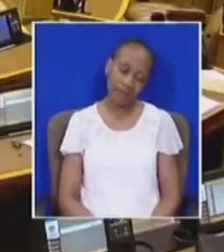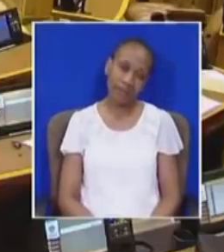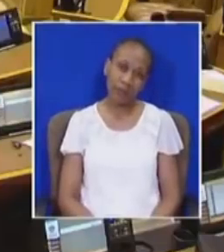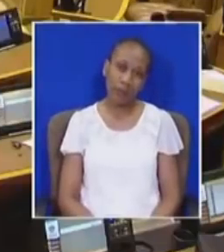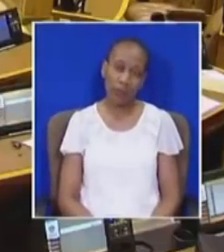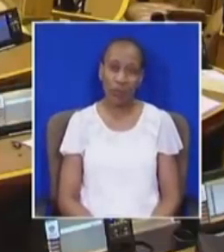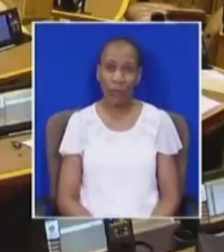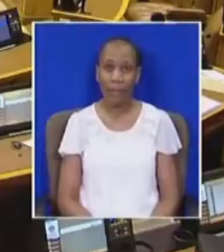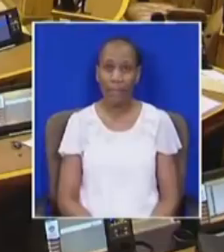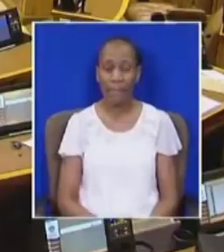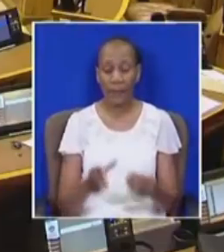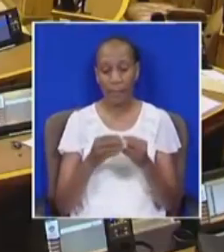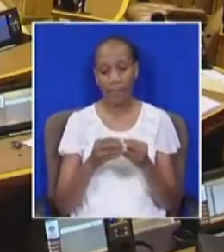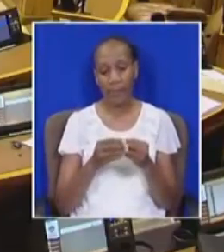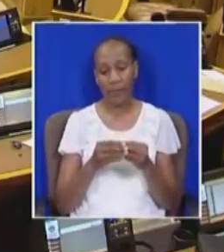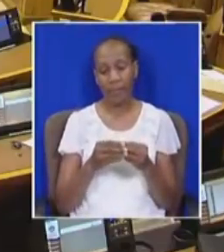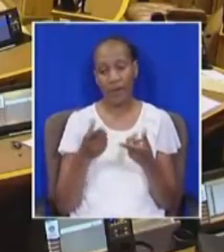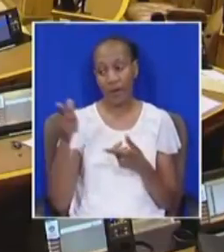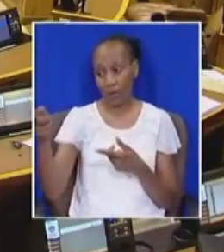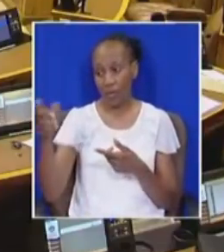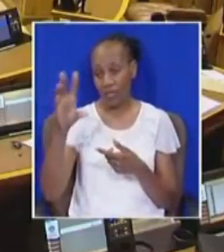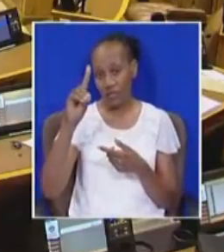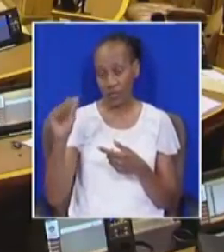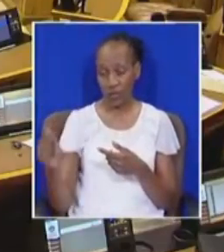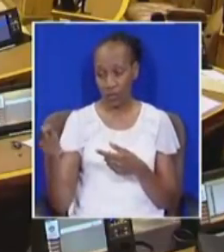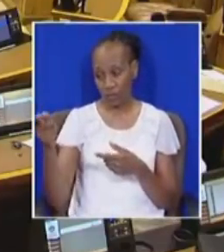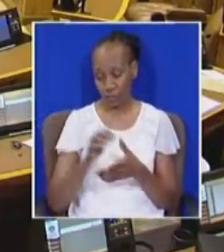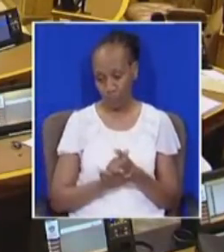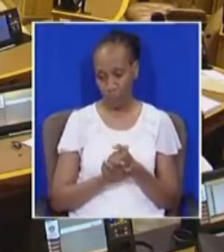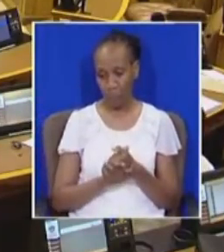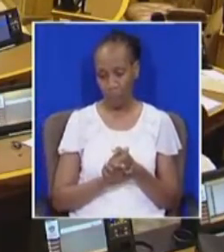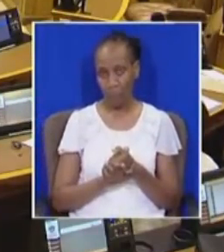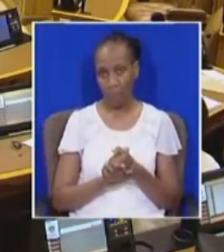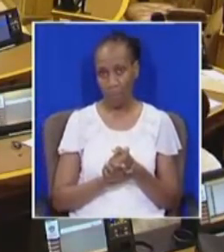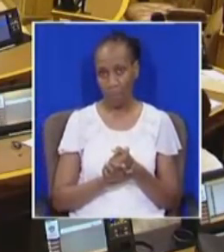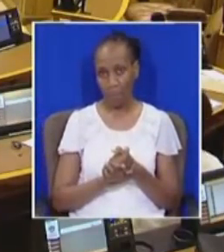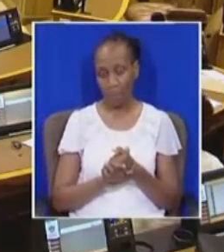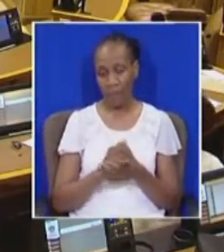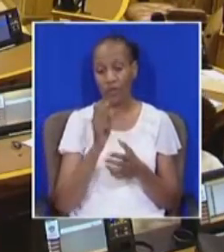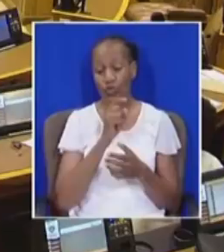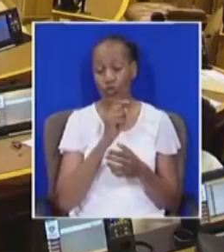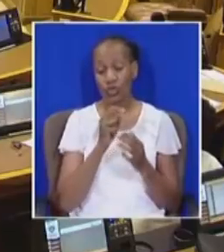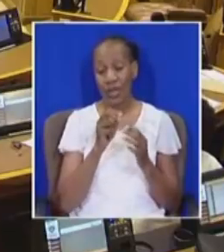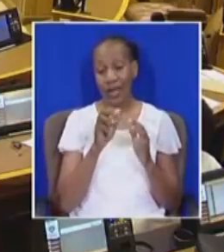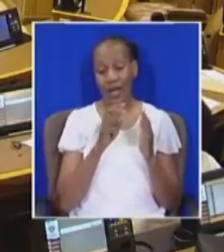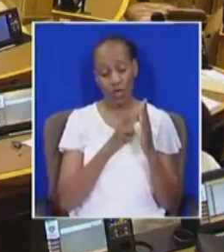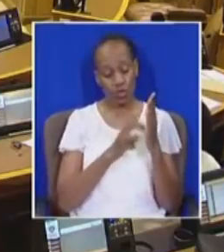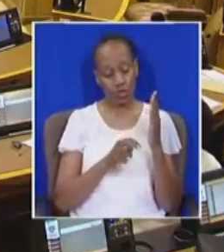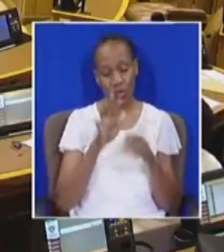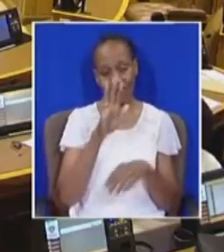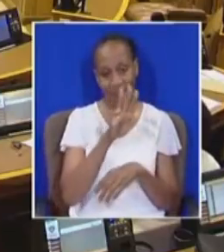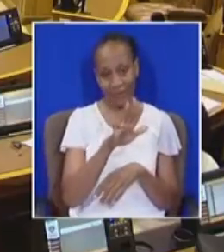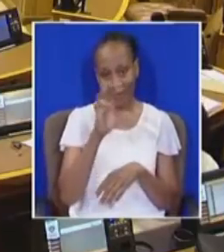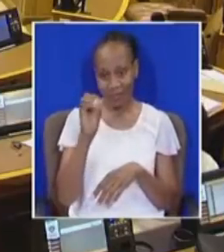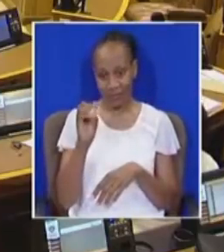The honourable member from the Democratic Alliance just used Rule 90 in terms of anticipation.